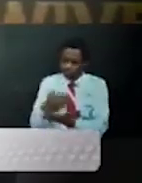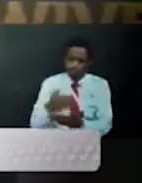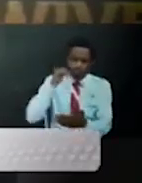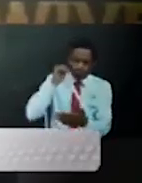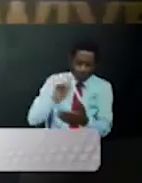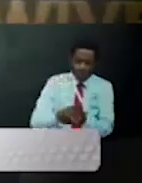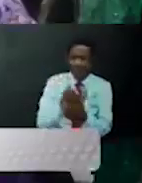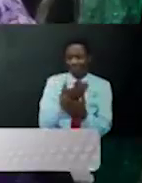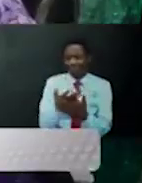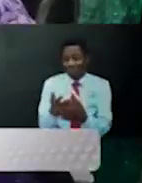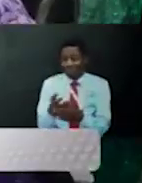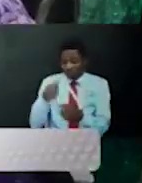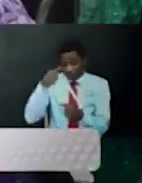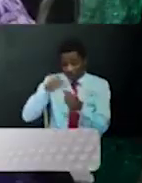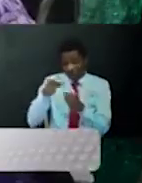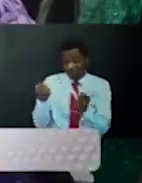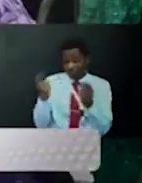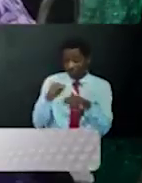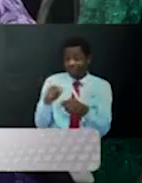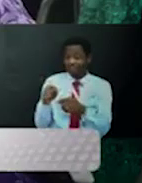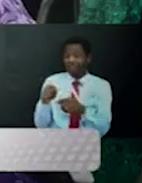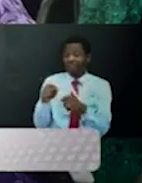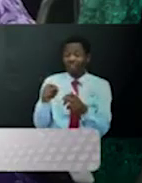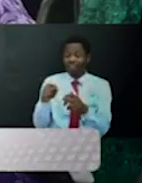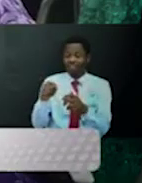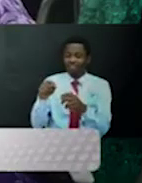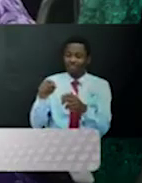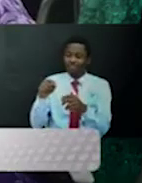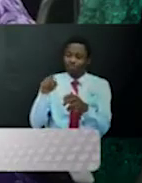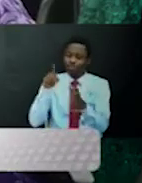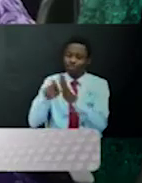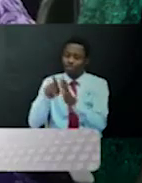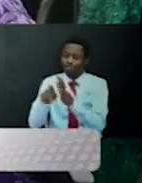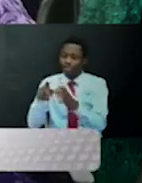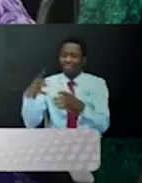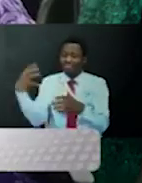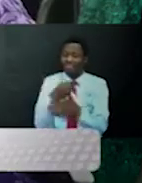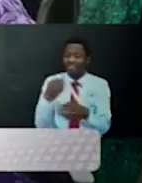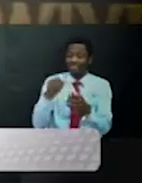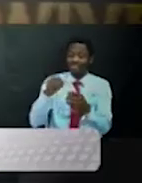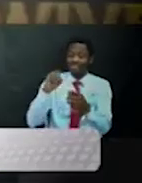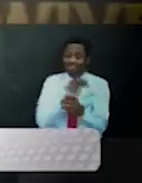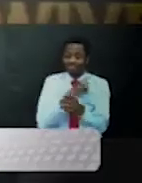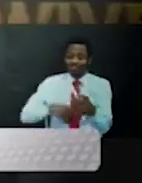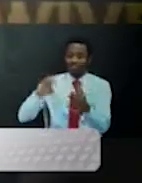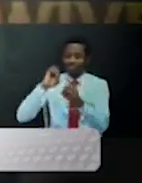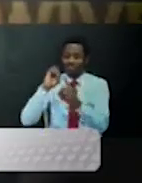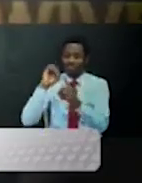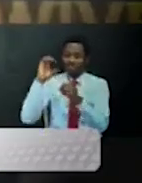then recovered whatever they took away from them, and some plunder,